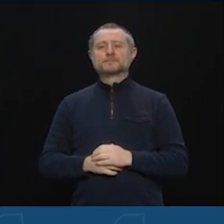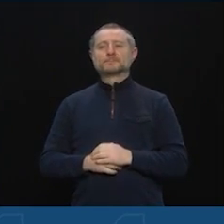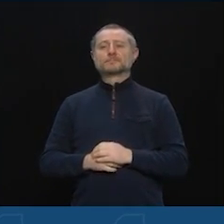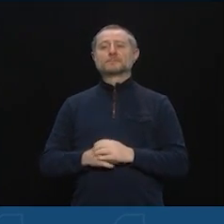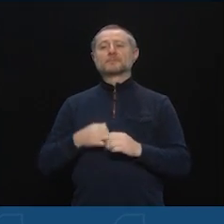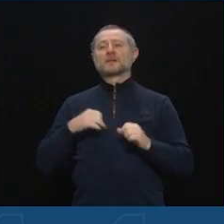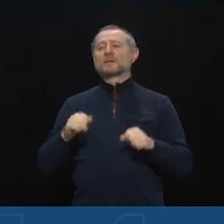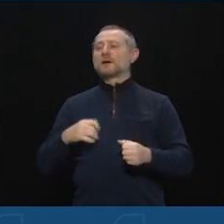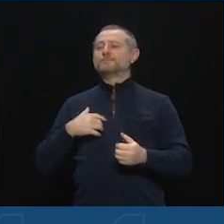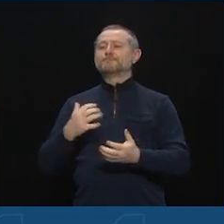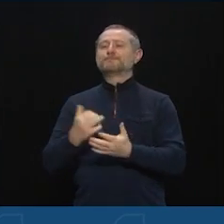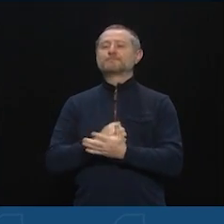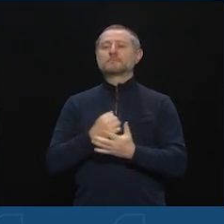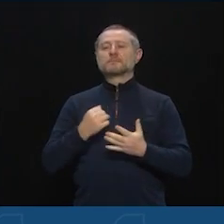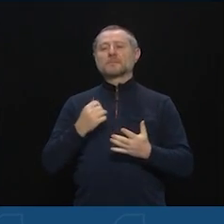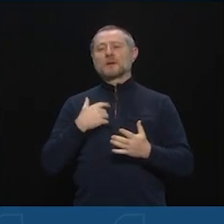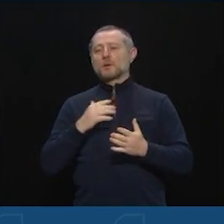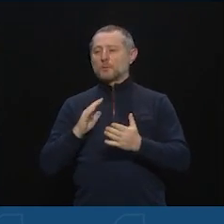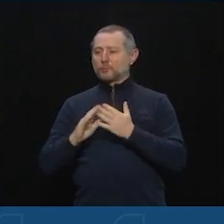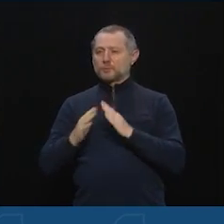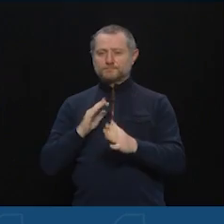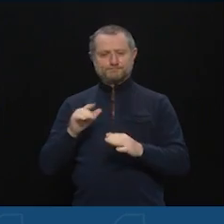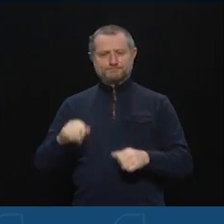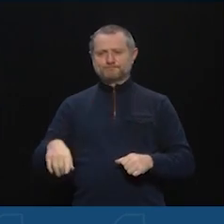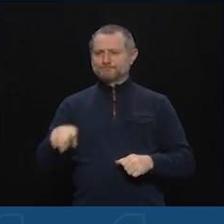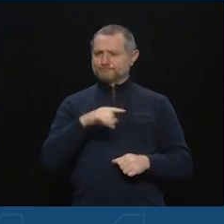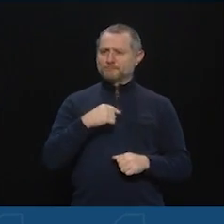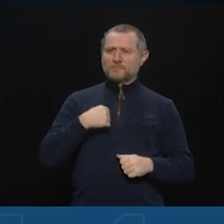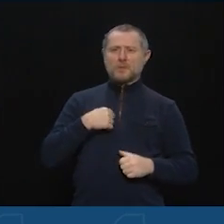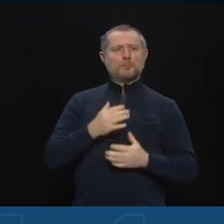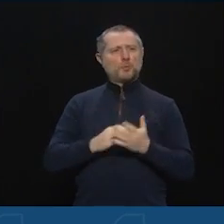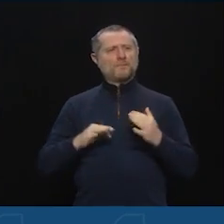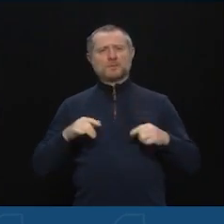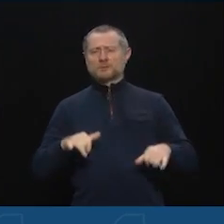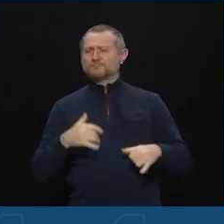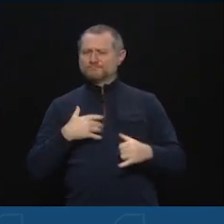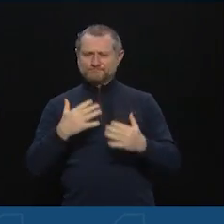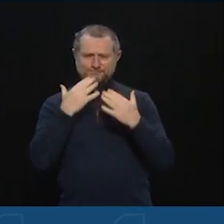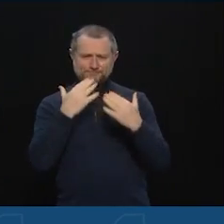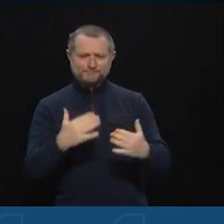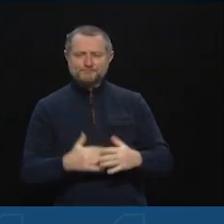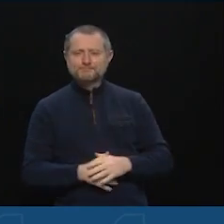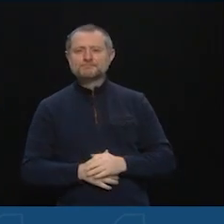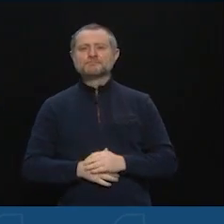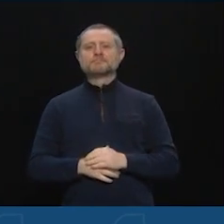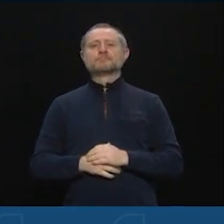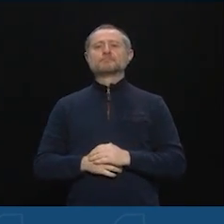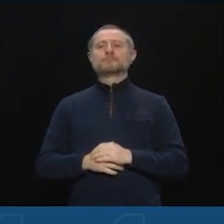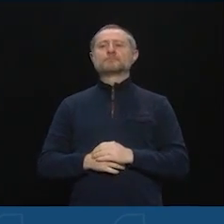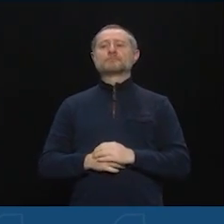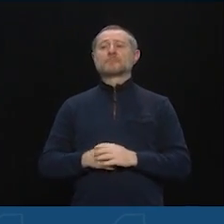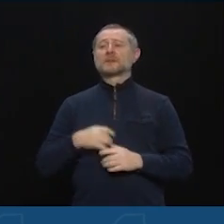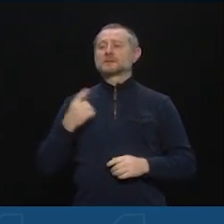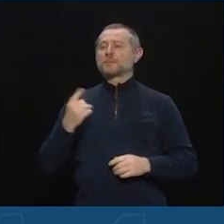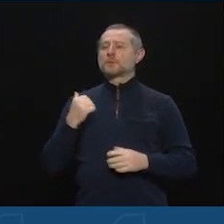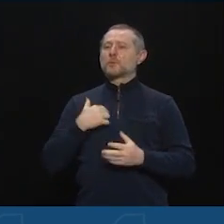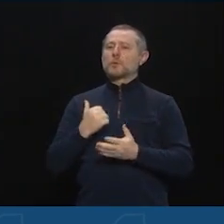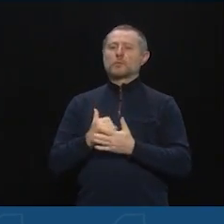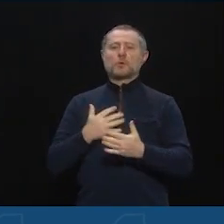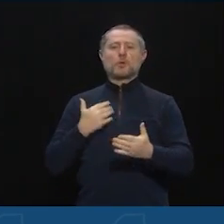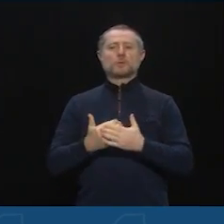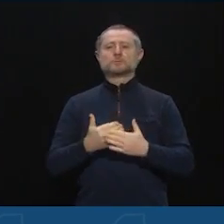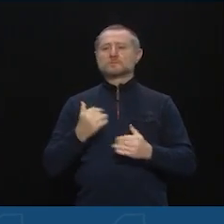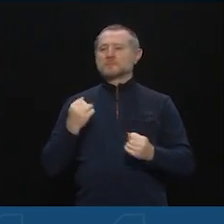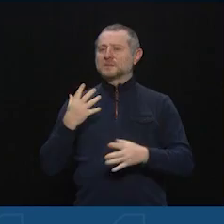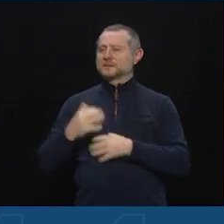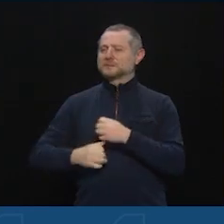for the recovery of your community. So very good timing, very good timing. So look forward to working. And someone I've worked very closely with for a number of years, and that